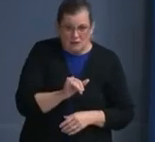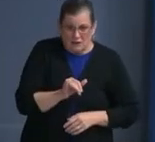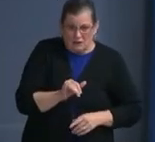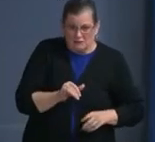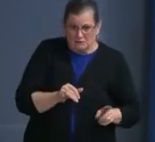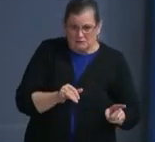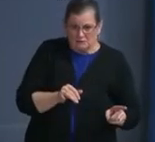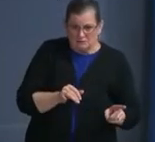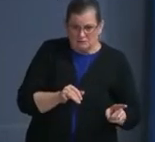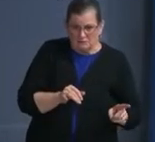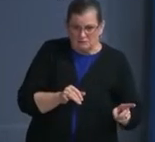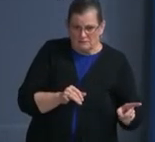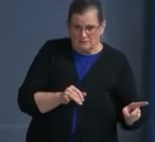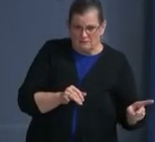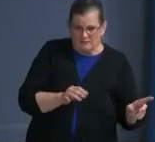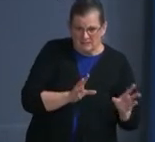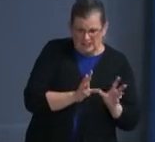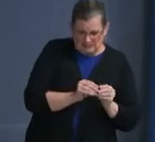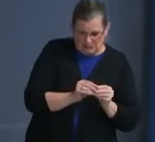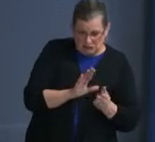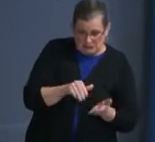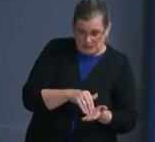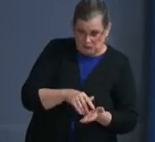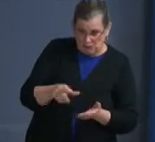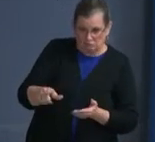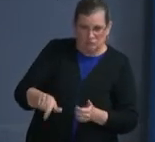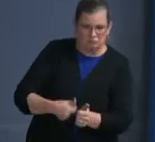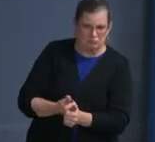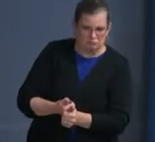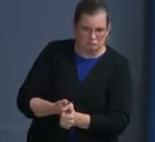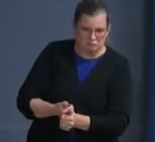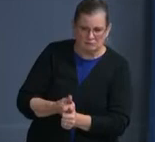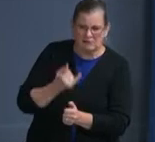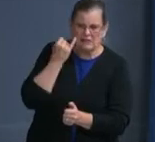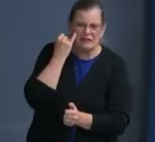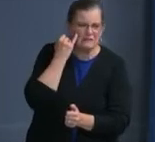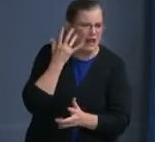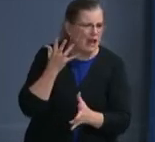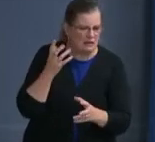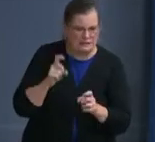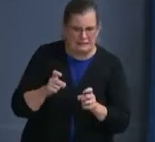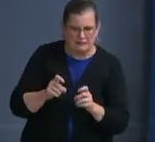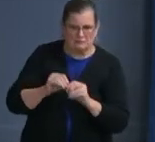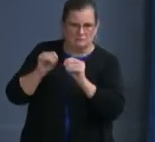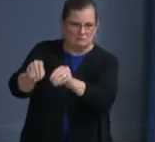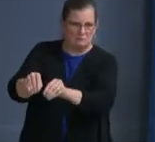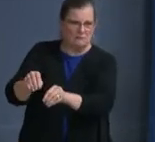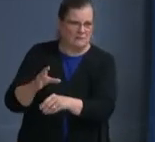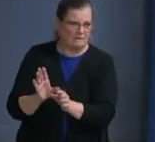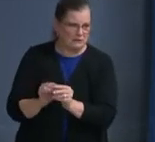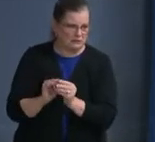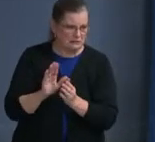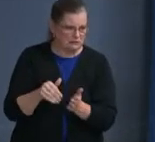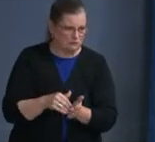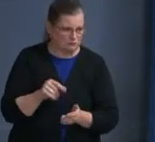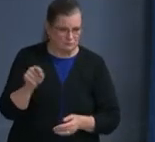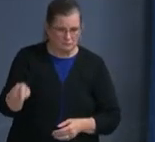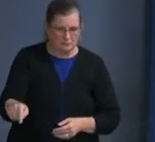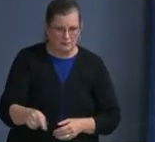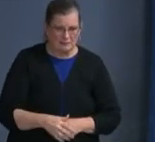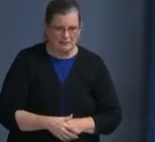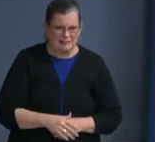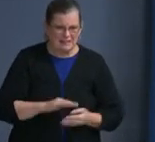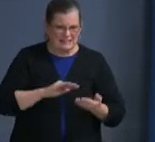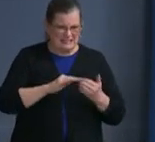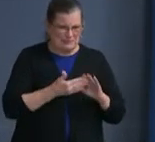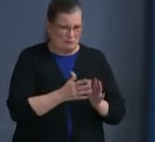Center. Okay, any other questions? Yes. Hi, Laura from City Paper. I think this might be for Dr. Nesbitt. Thank